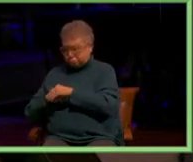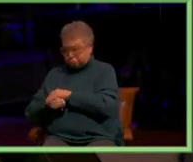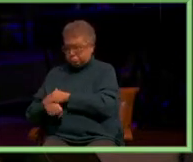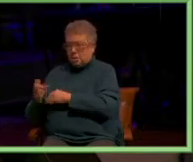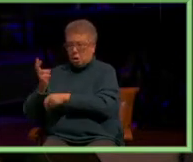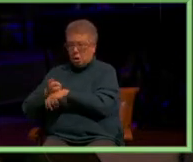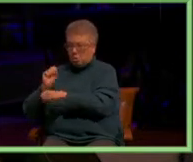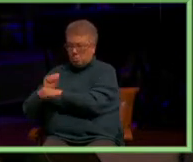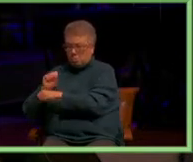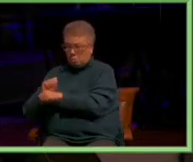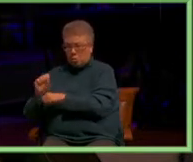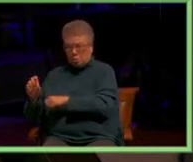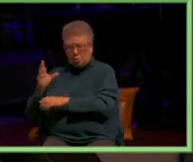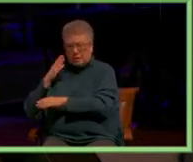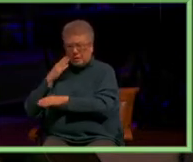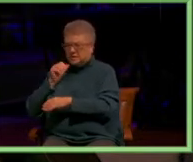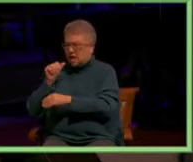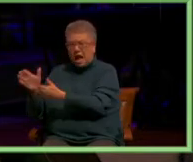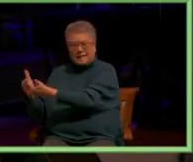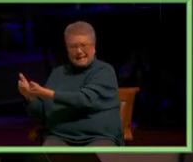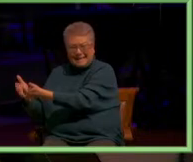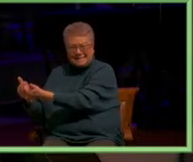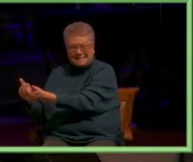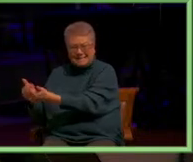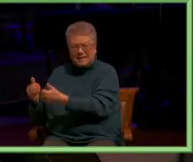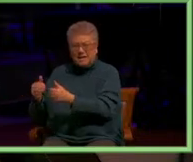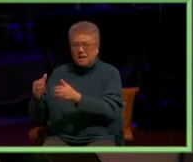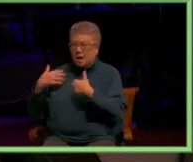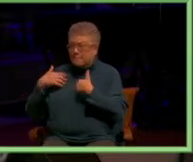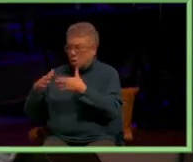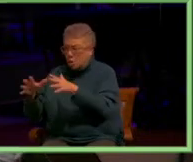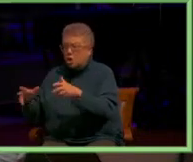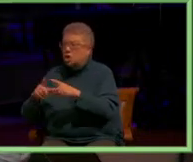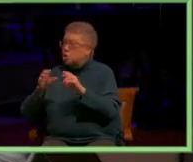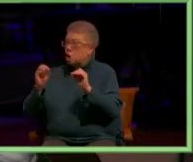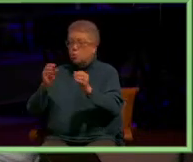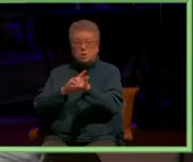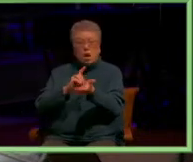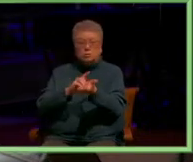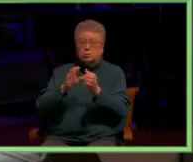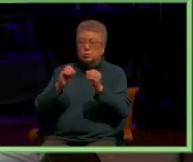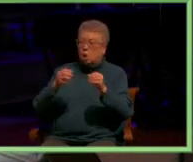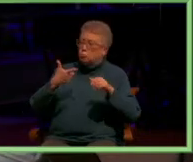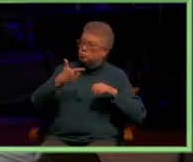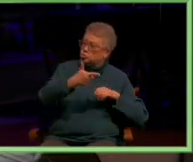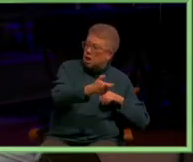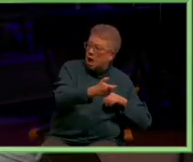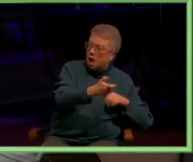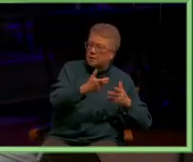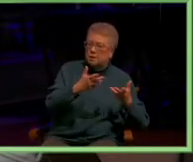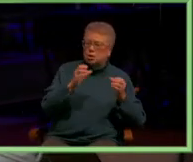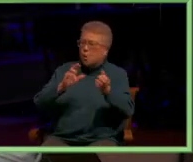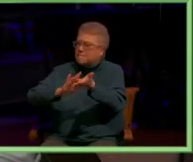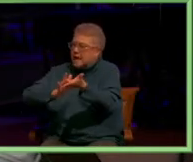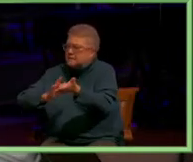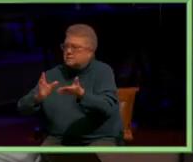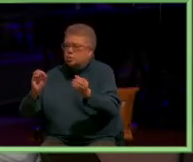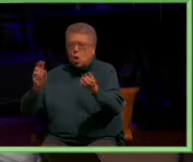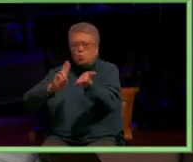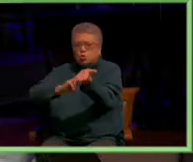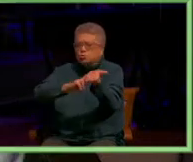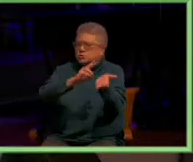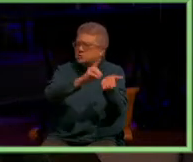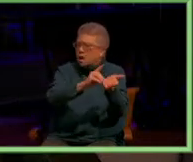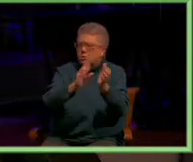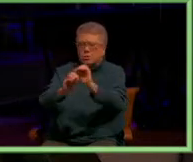In a barn. In a stable. No epidural. No comfortable bed. No nurses and